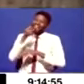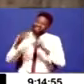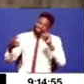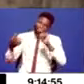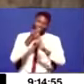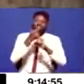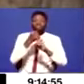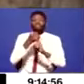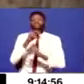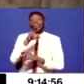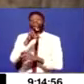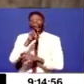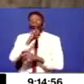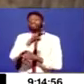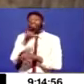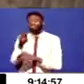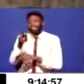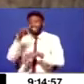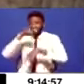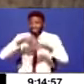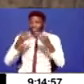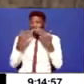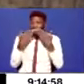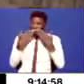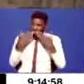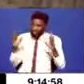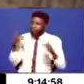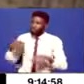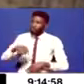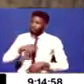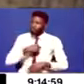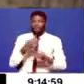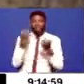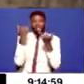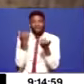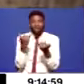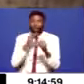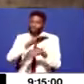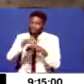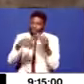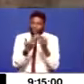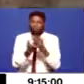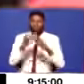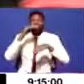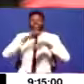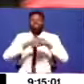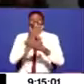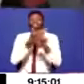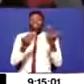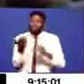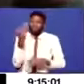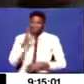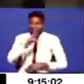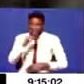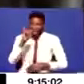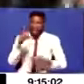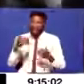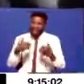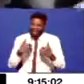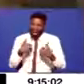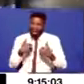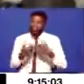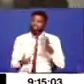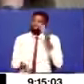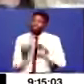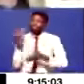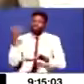2022, and after that, we can then now revive all the good things that were in the BBI. In Mombasa, Mvita Member